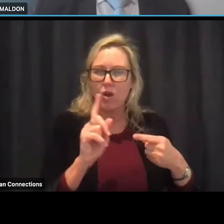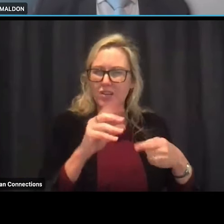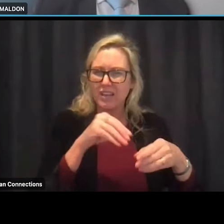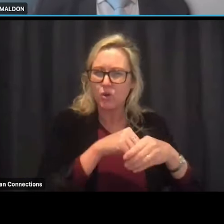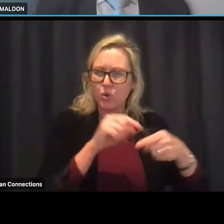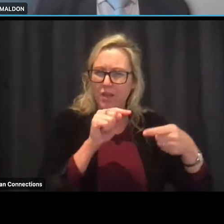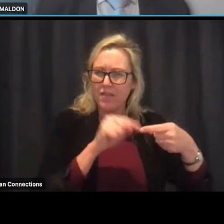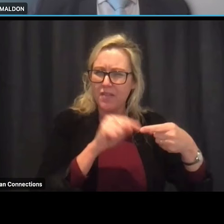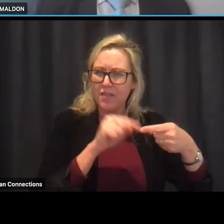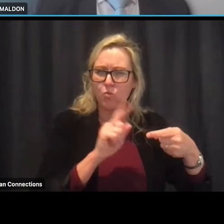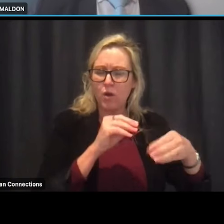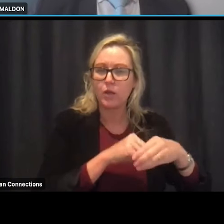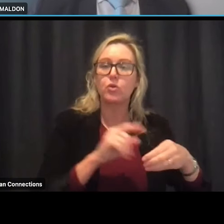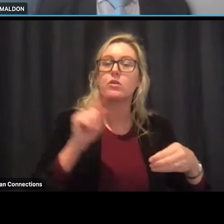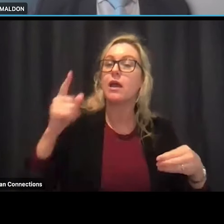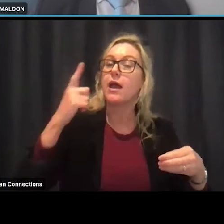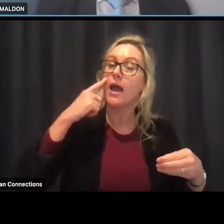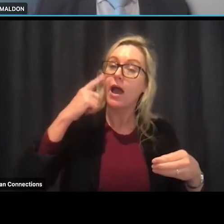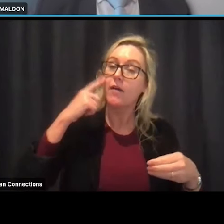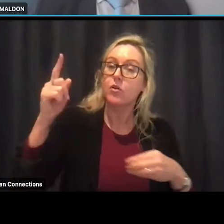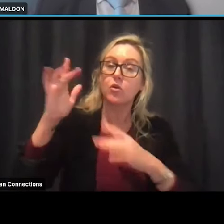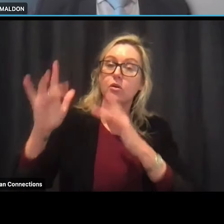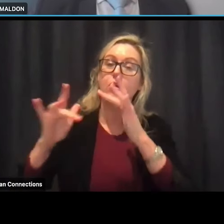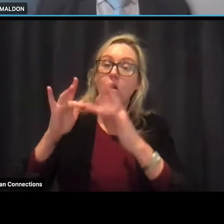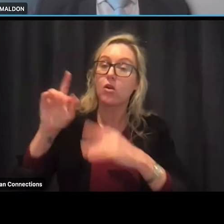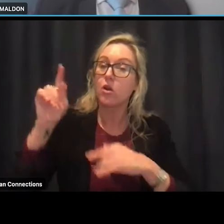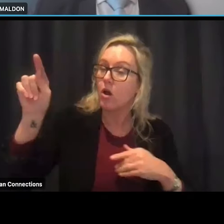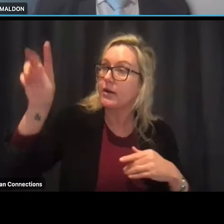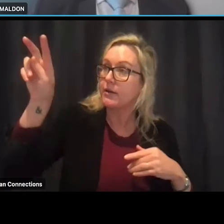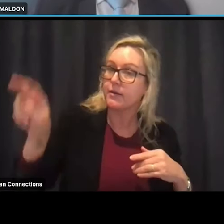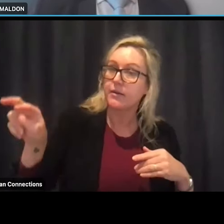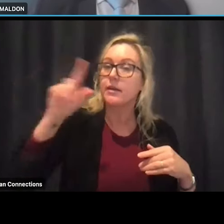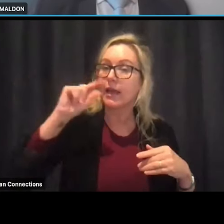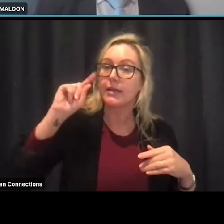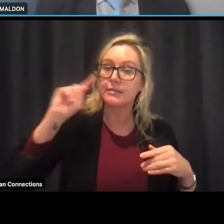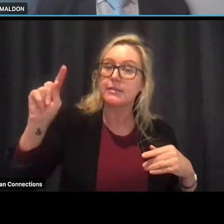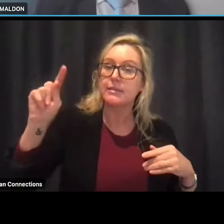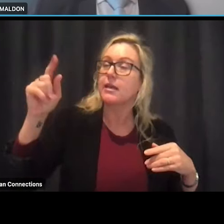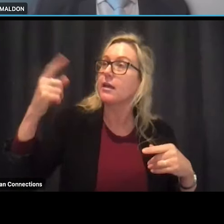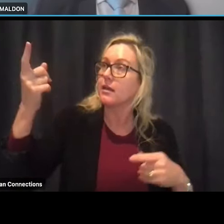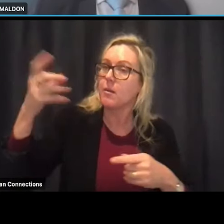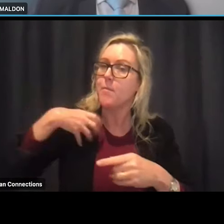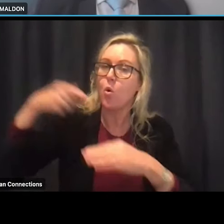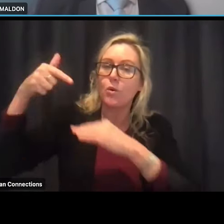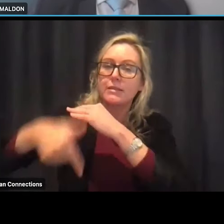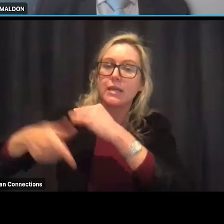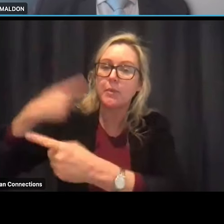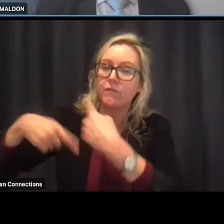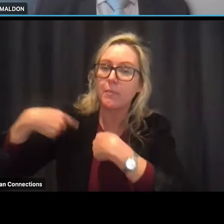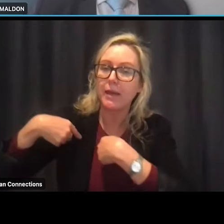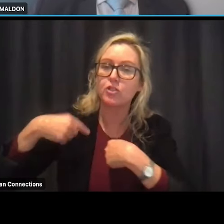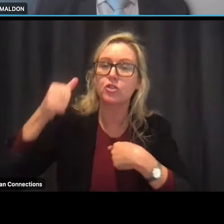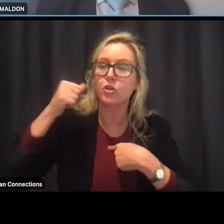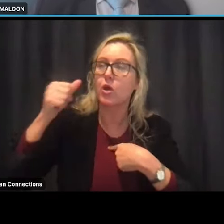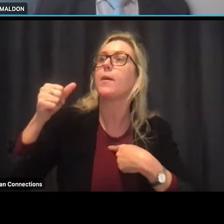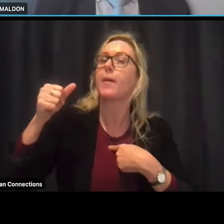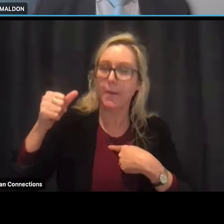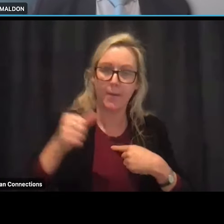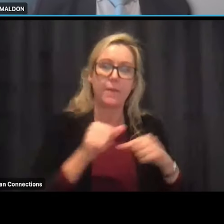those fields within the definitions on the department's quarterly financial report website